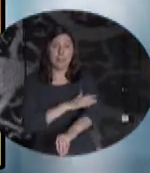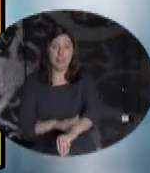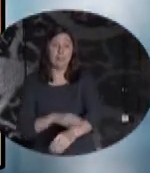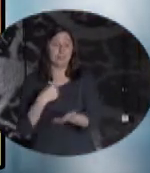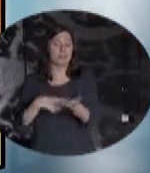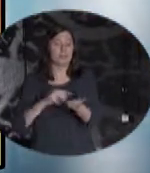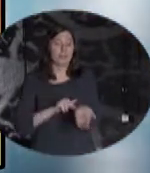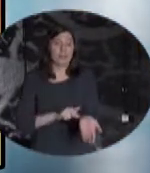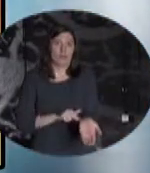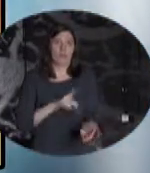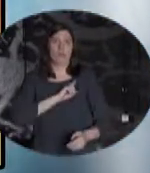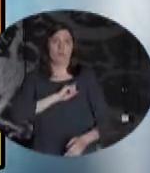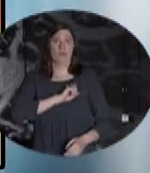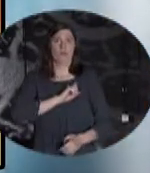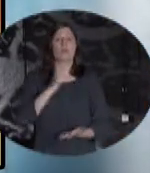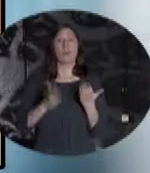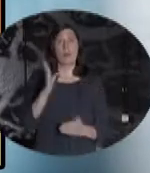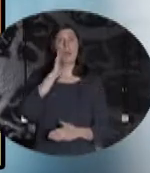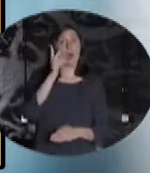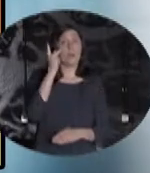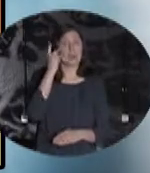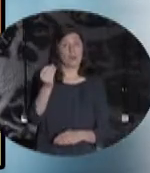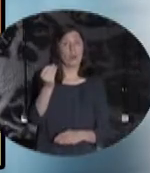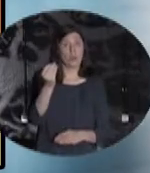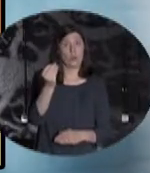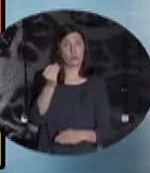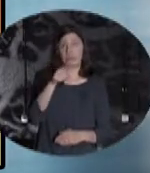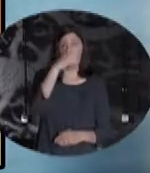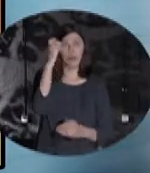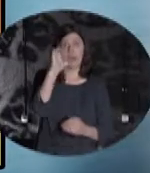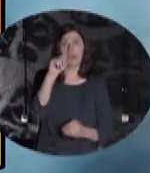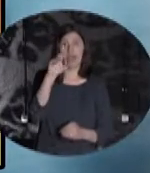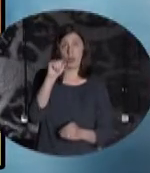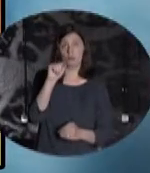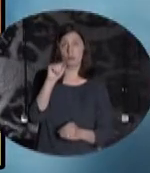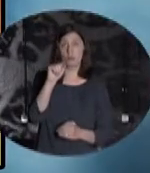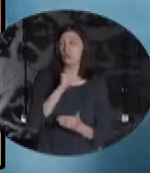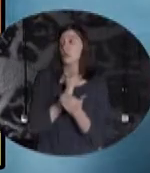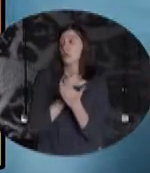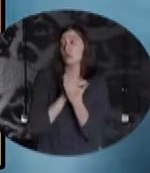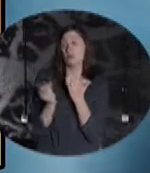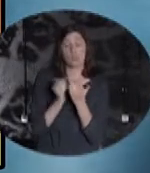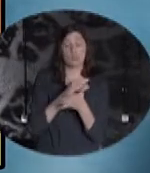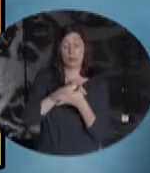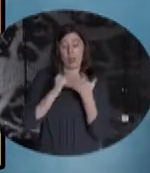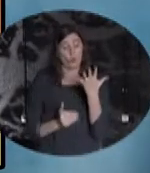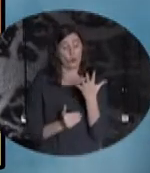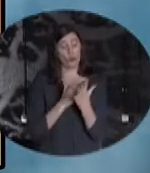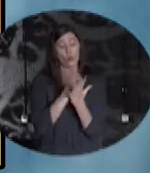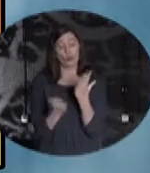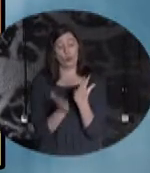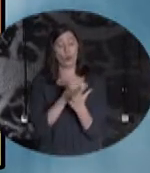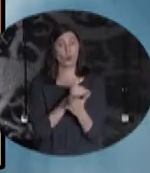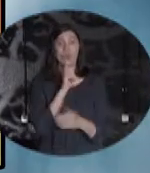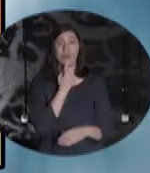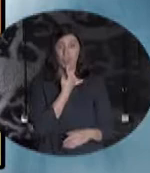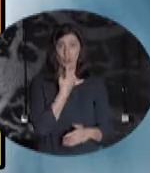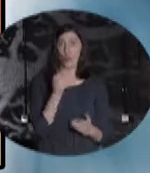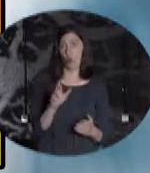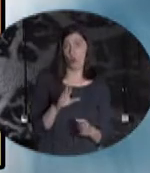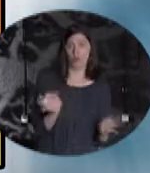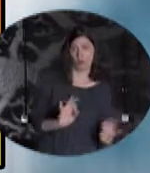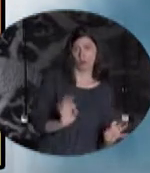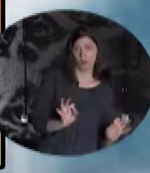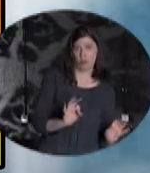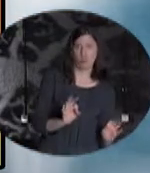you may actually pass out. Which all of those things, no matter how severe they may sound or not severe they may sound, should all